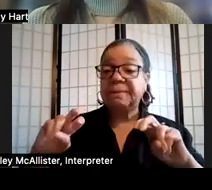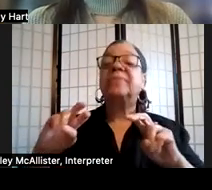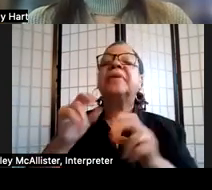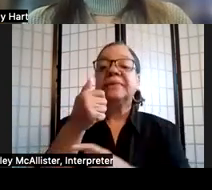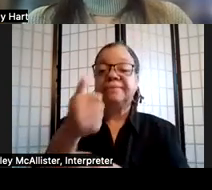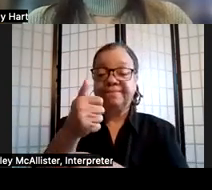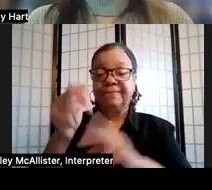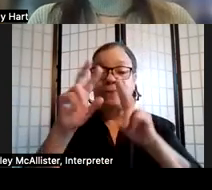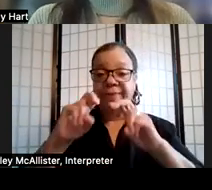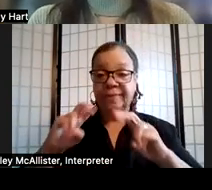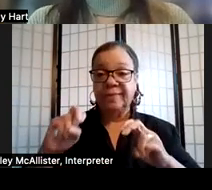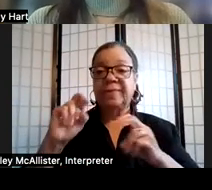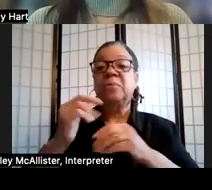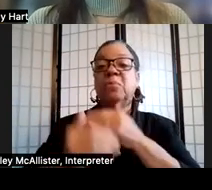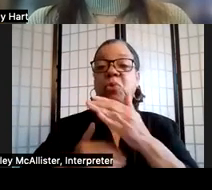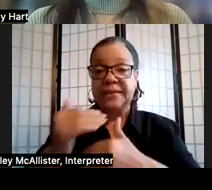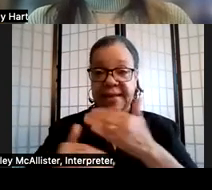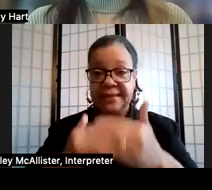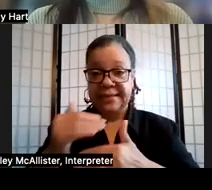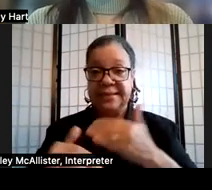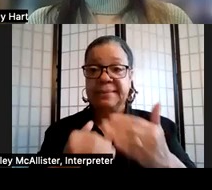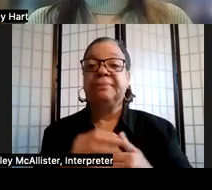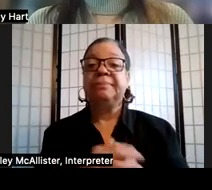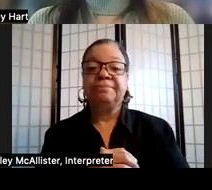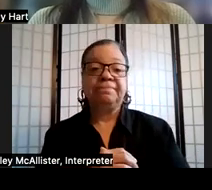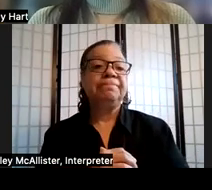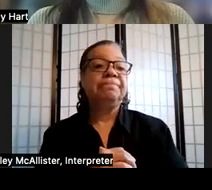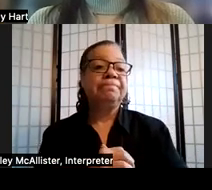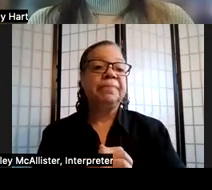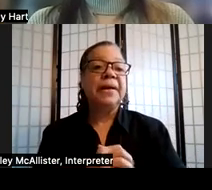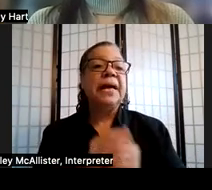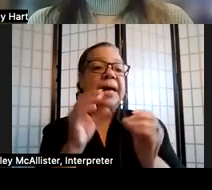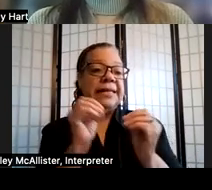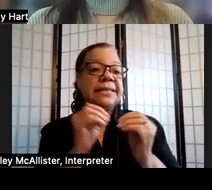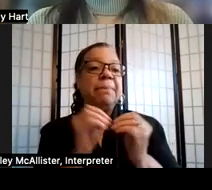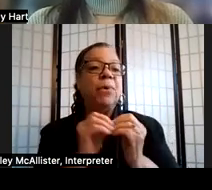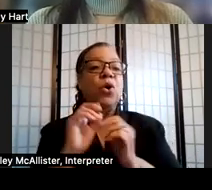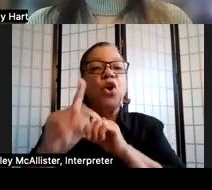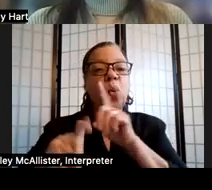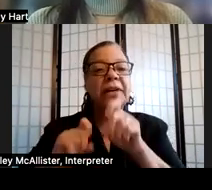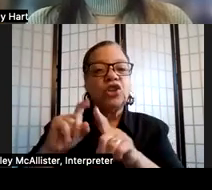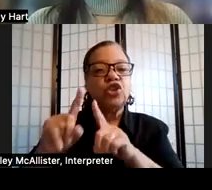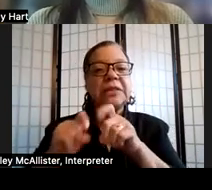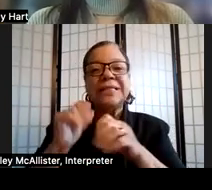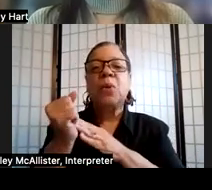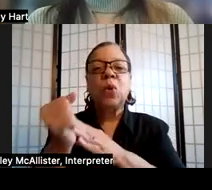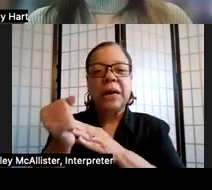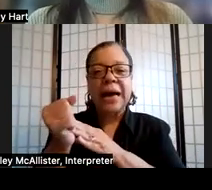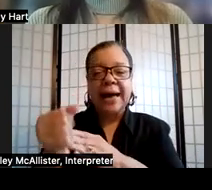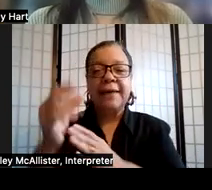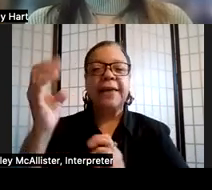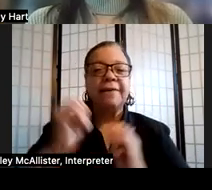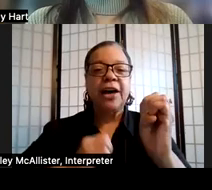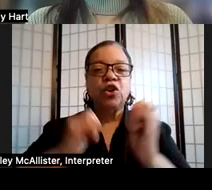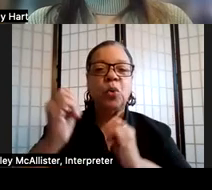process. Next slide. Here are some more questions that will guide the evaluation.